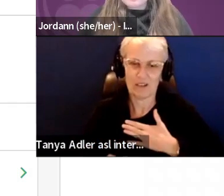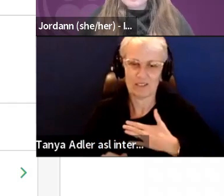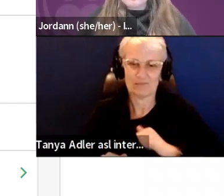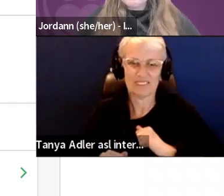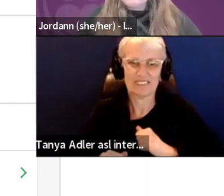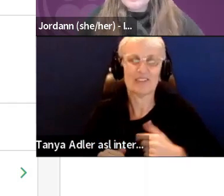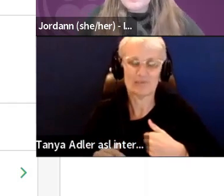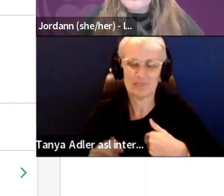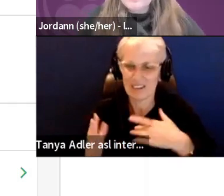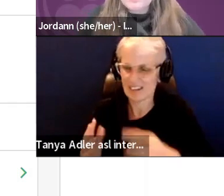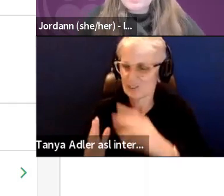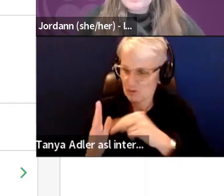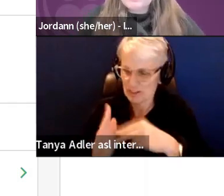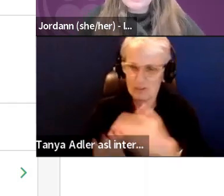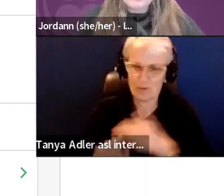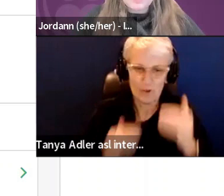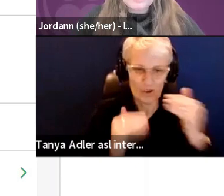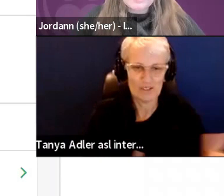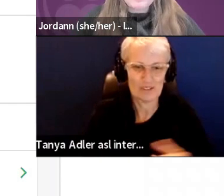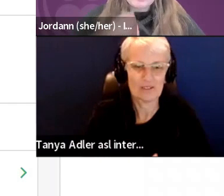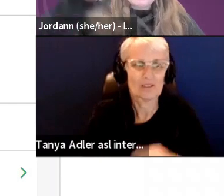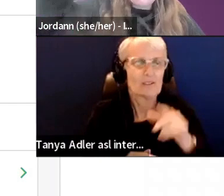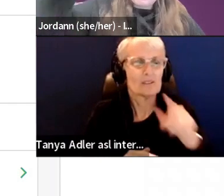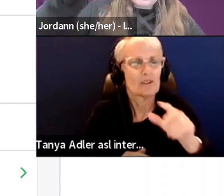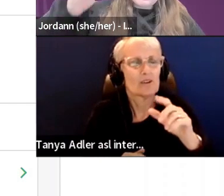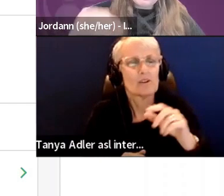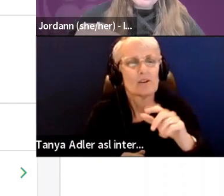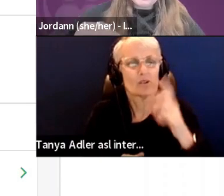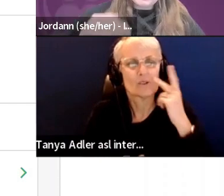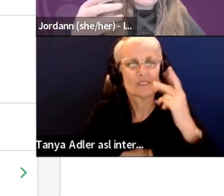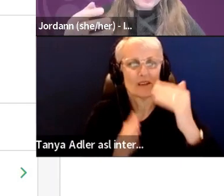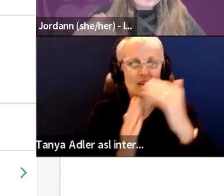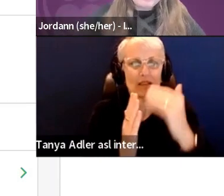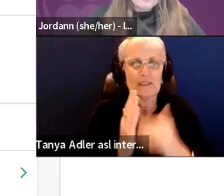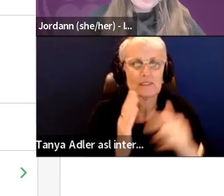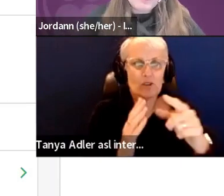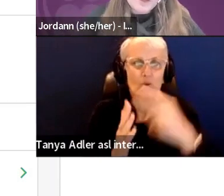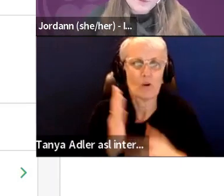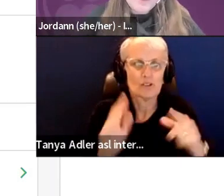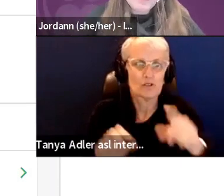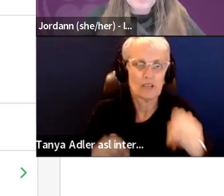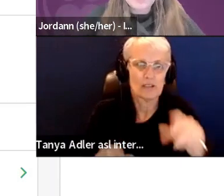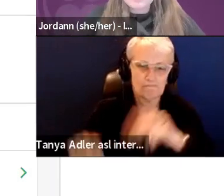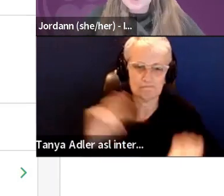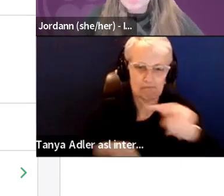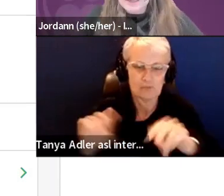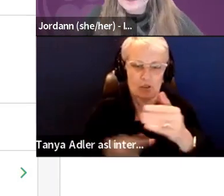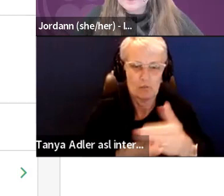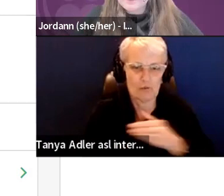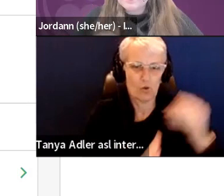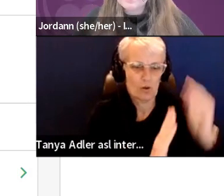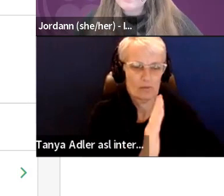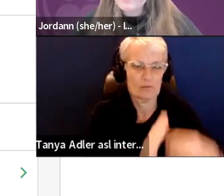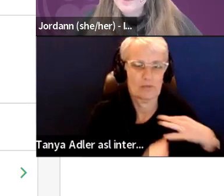it available. So once you log into SM Apply, you'll see a list of things that are available for you to review before you start